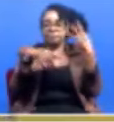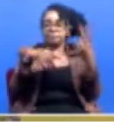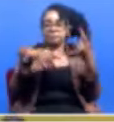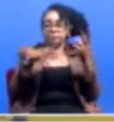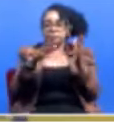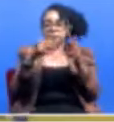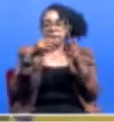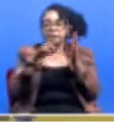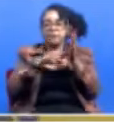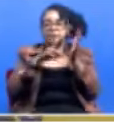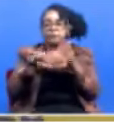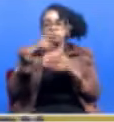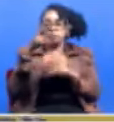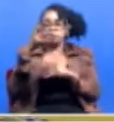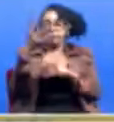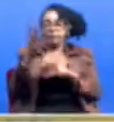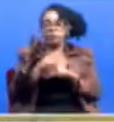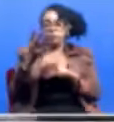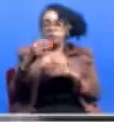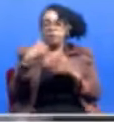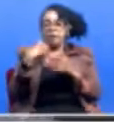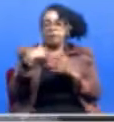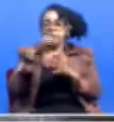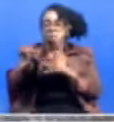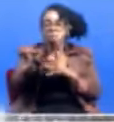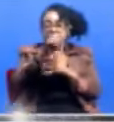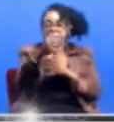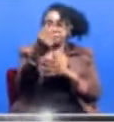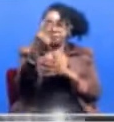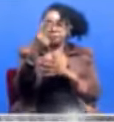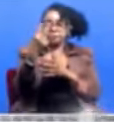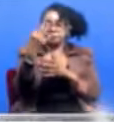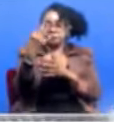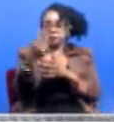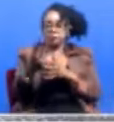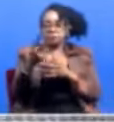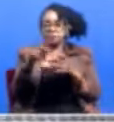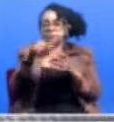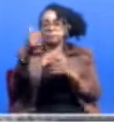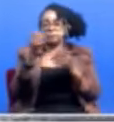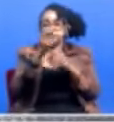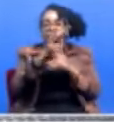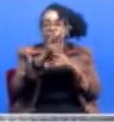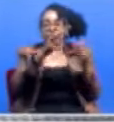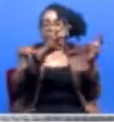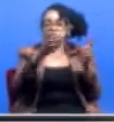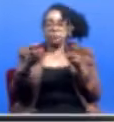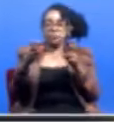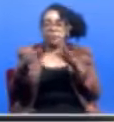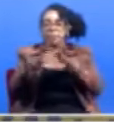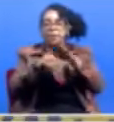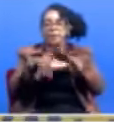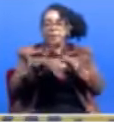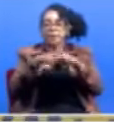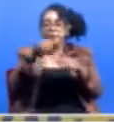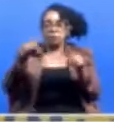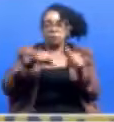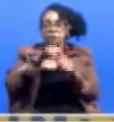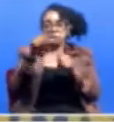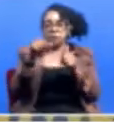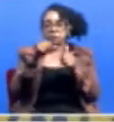2024 showpiece. 26 have been given a bye to the round of 32, as the remaining 12 were drawn to play in the preliminary rounds.